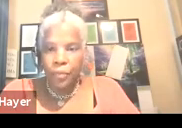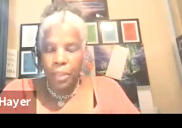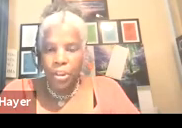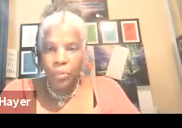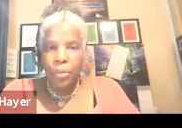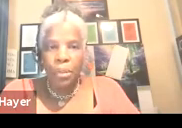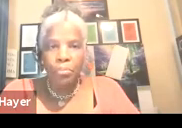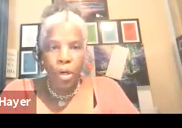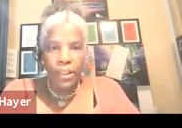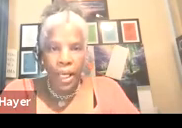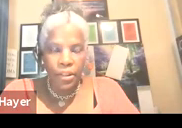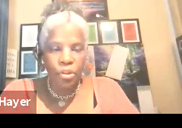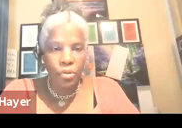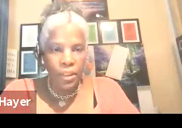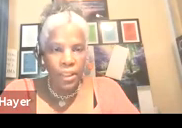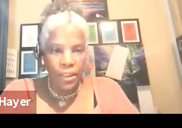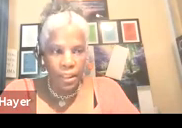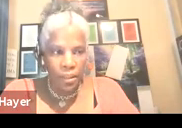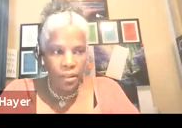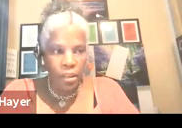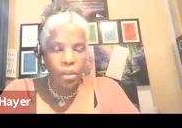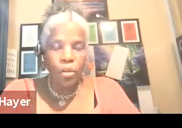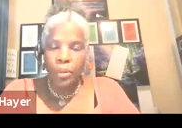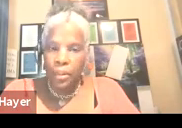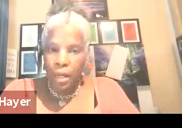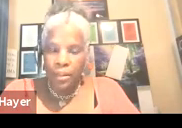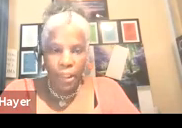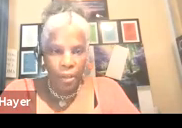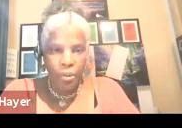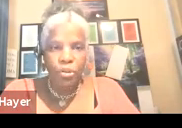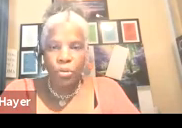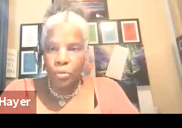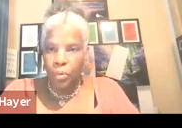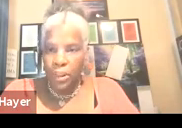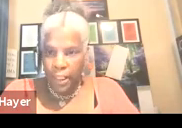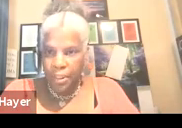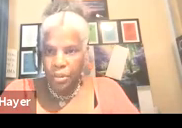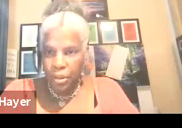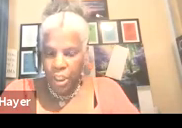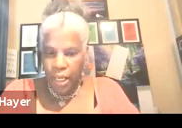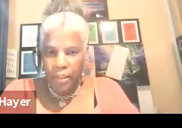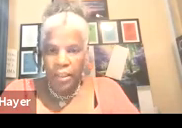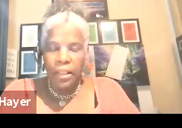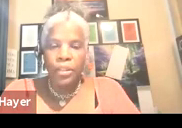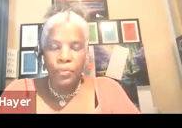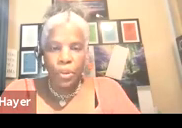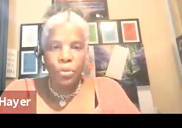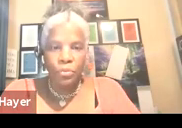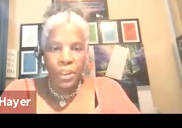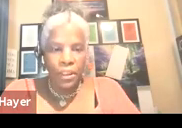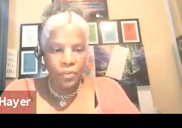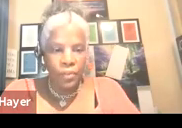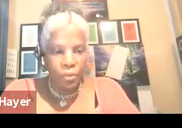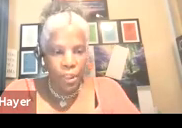where information will be broadcast to the attendees. You will not be able to type into the chat. It is for